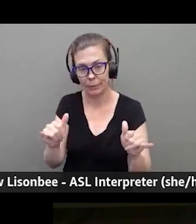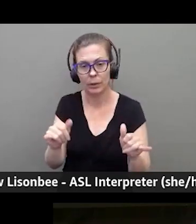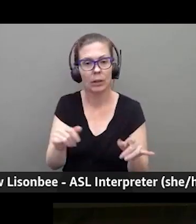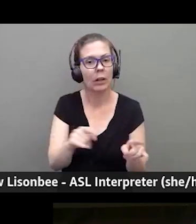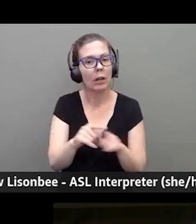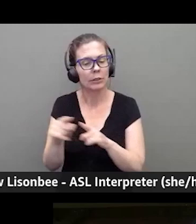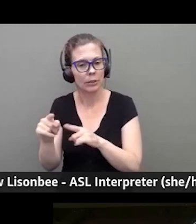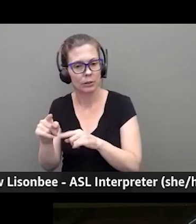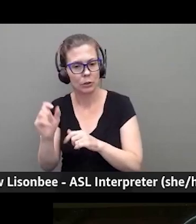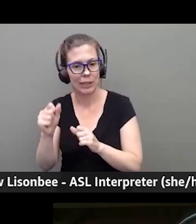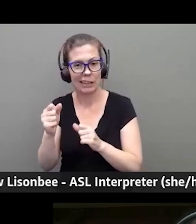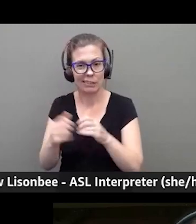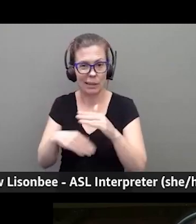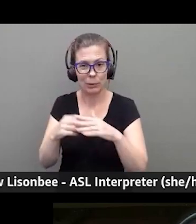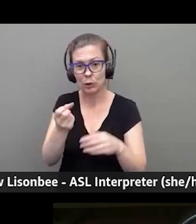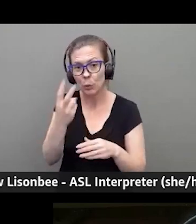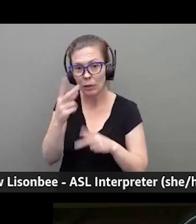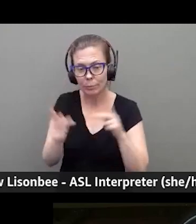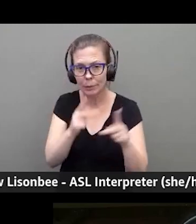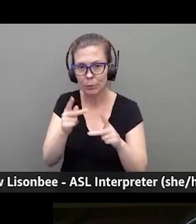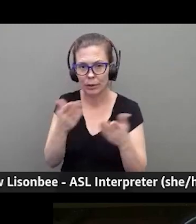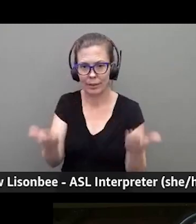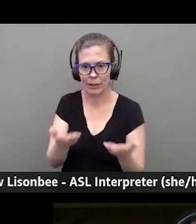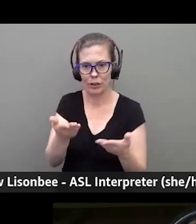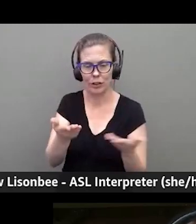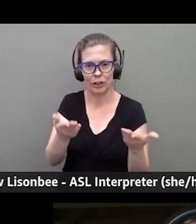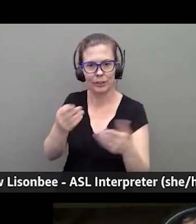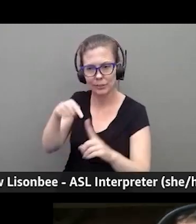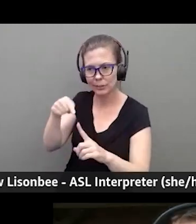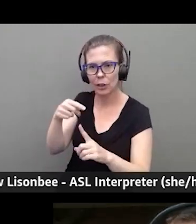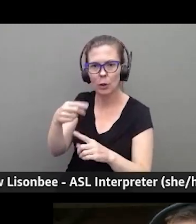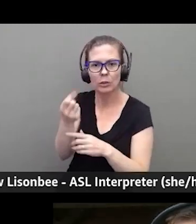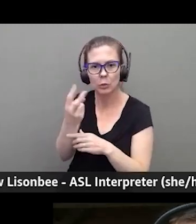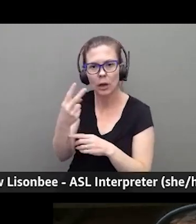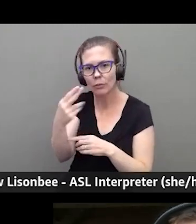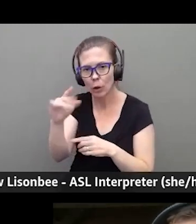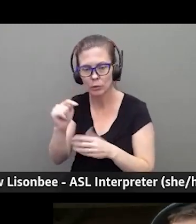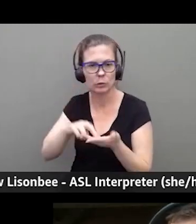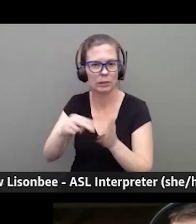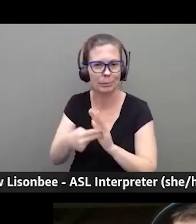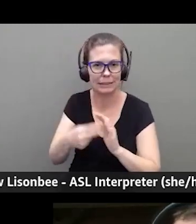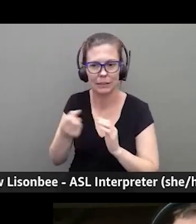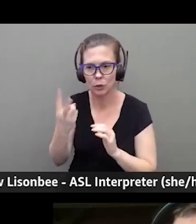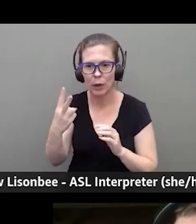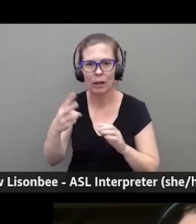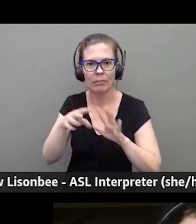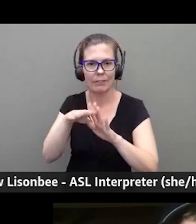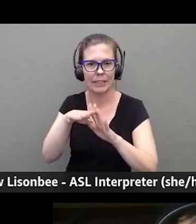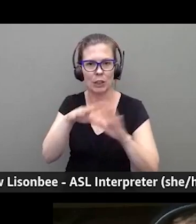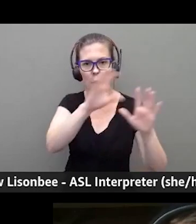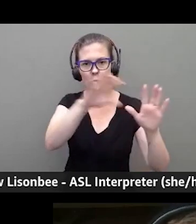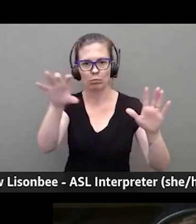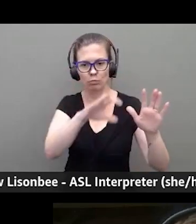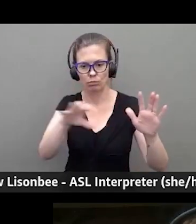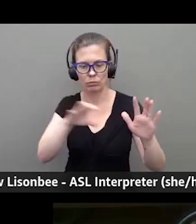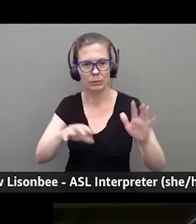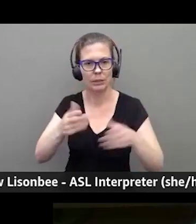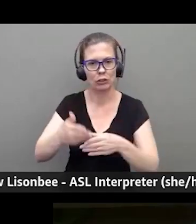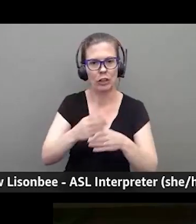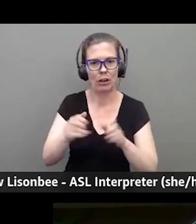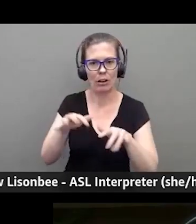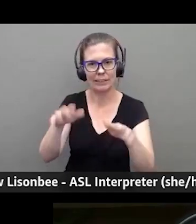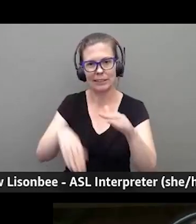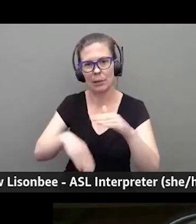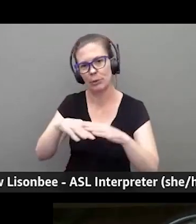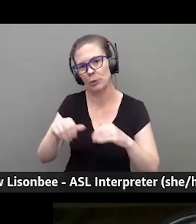12 participants on the stream. So 12 hosts. So that means 12 people sharing their video out to an audience of up to 10,000 people.